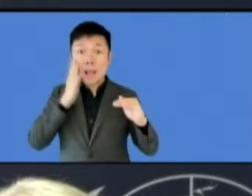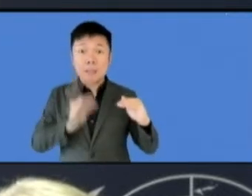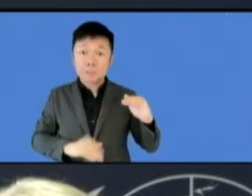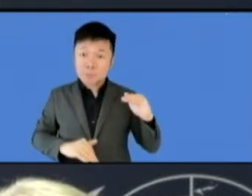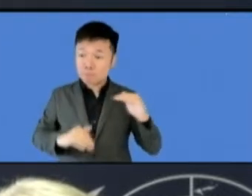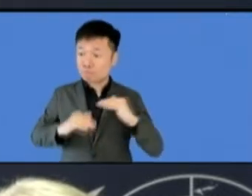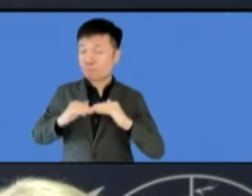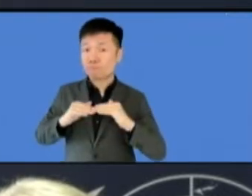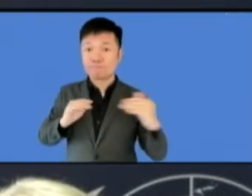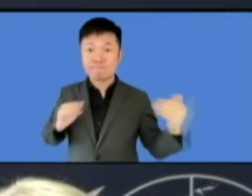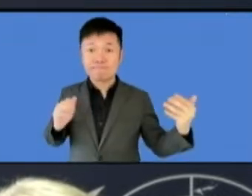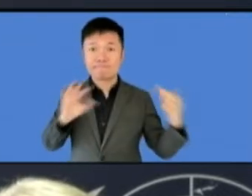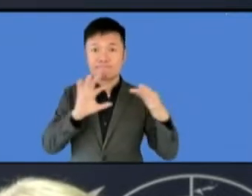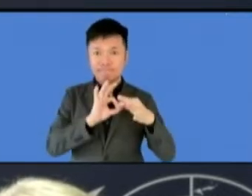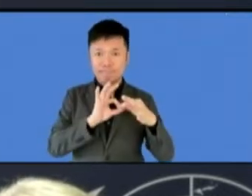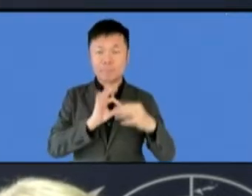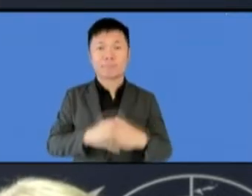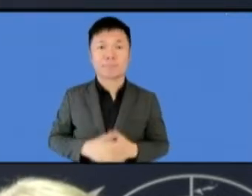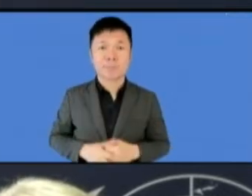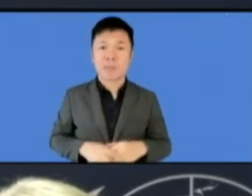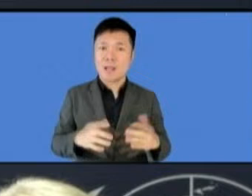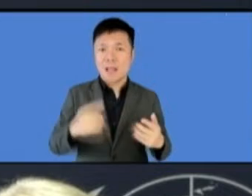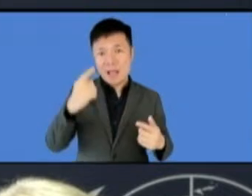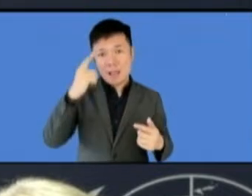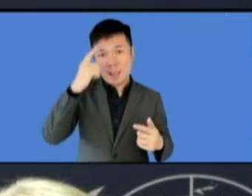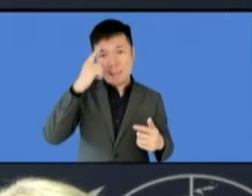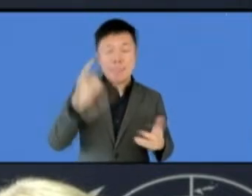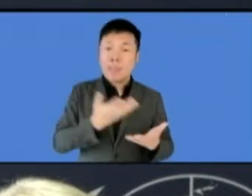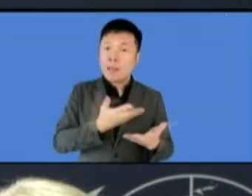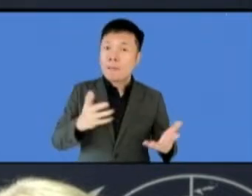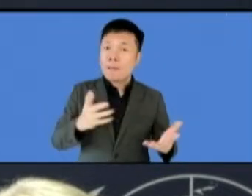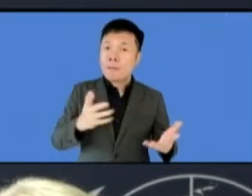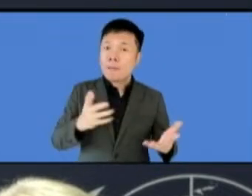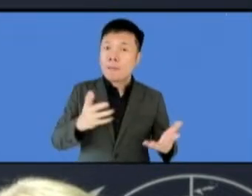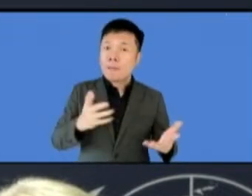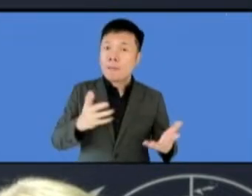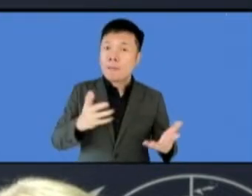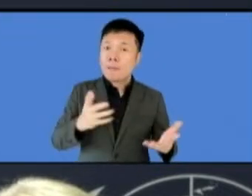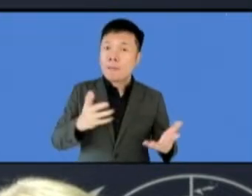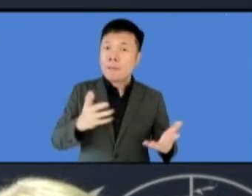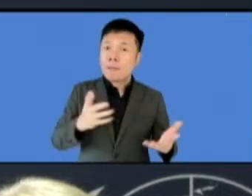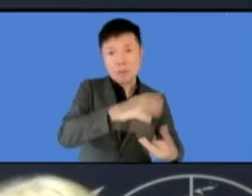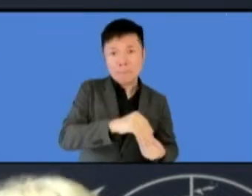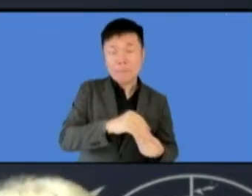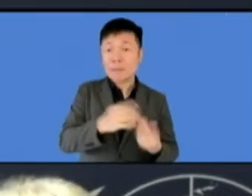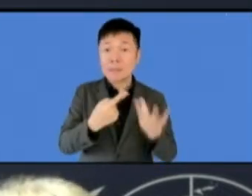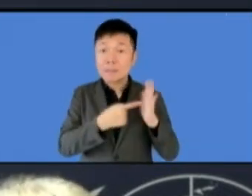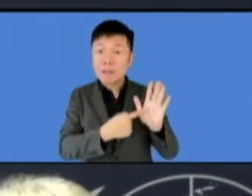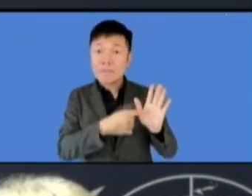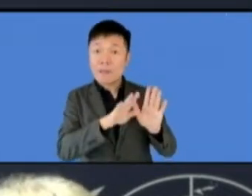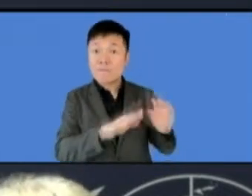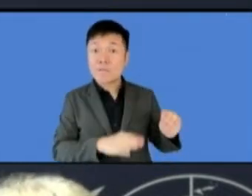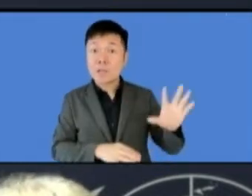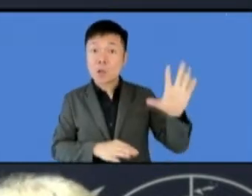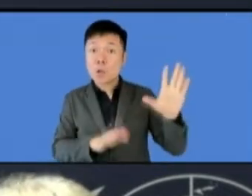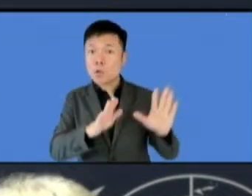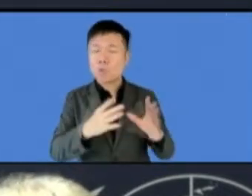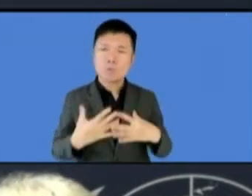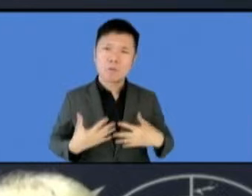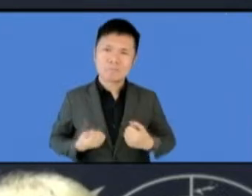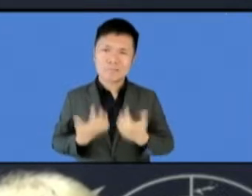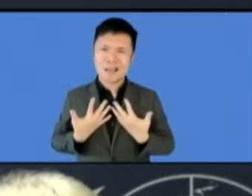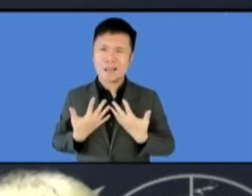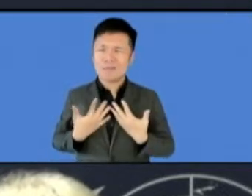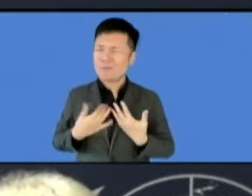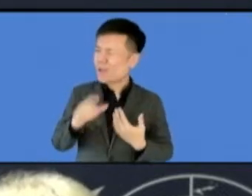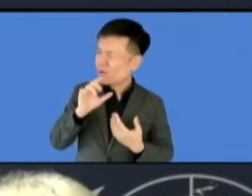in these groups, the kind of differences between the generations that we saw in the video, the lack of understanding, the old saying, oh, the young,